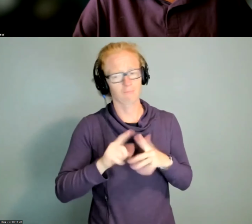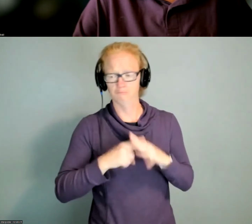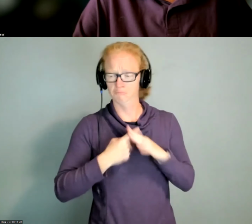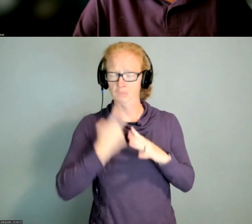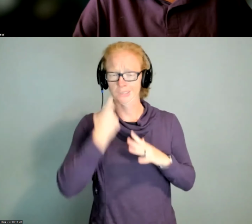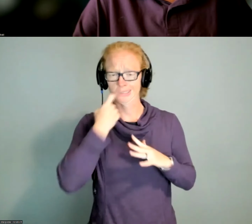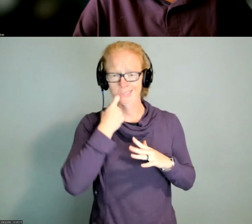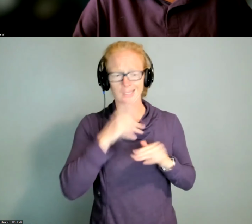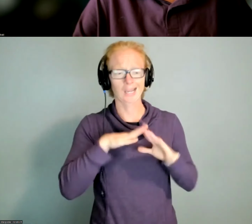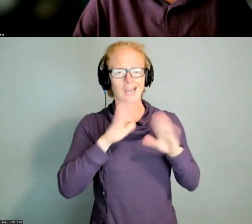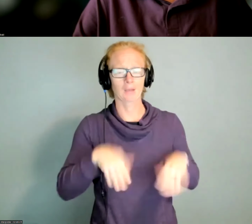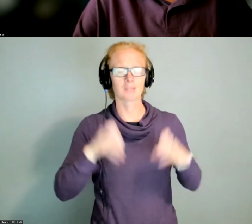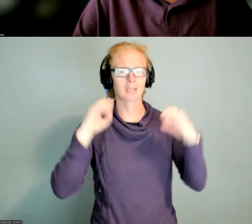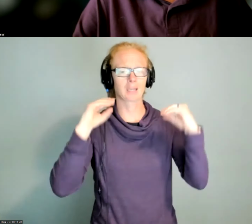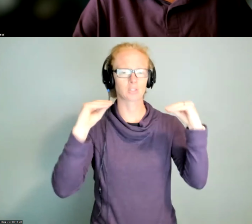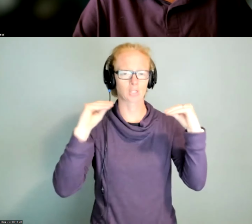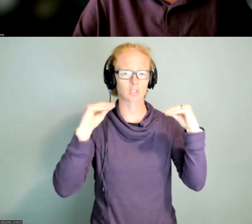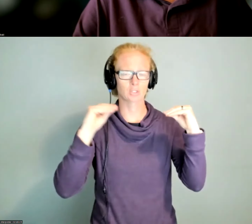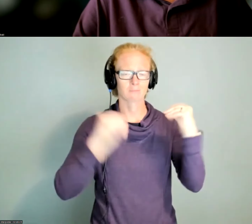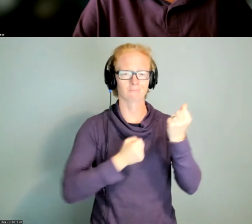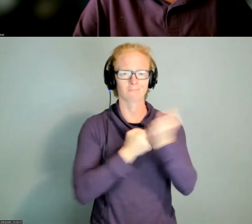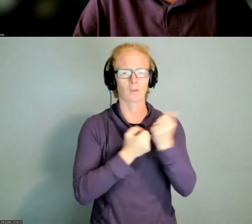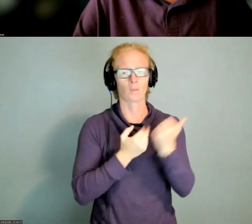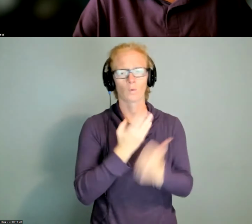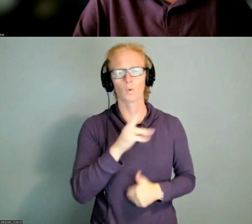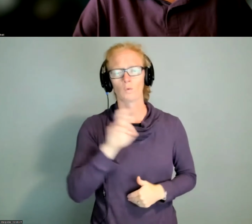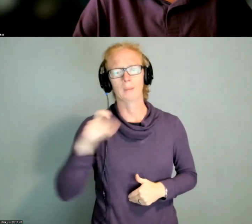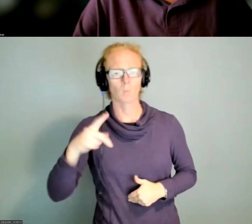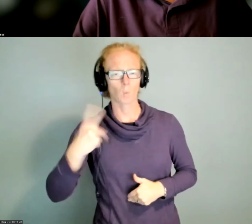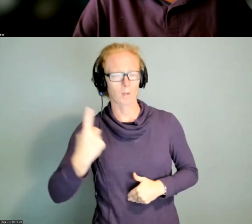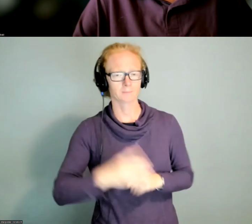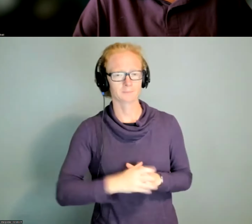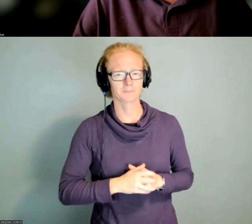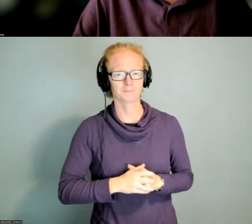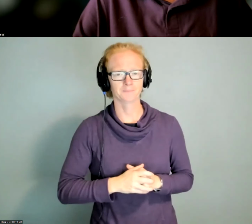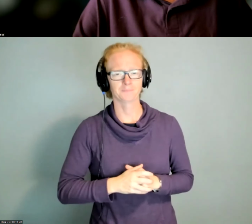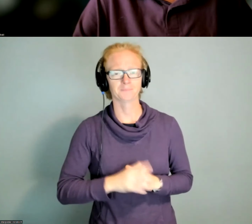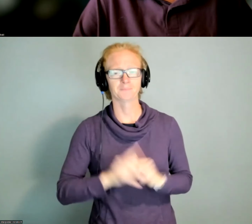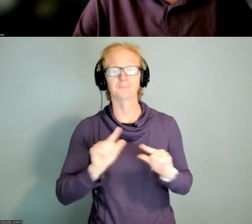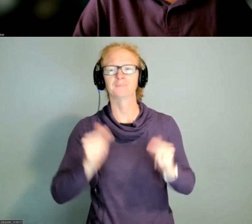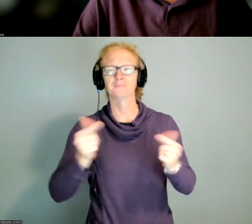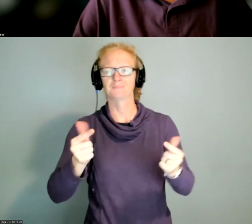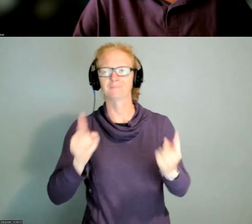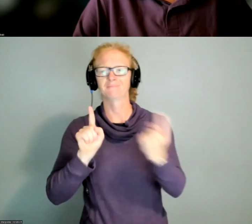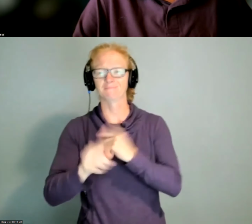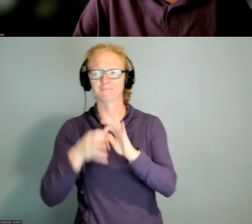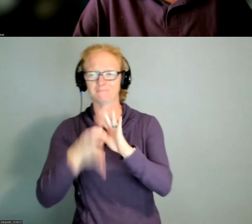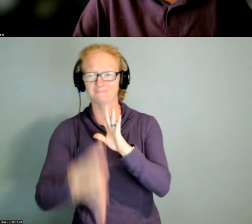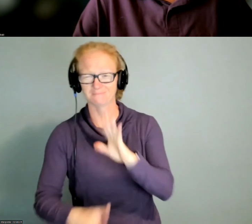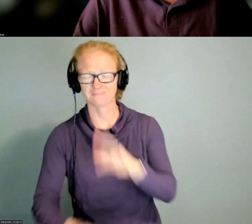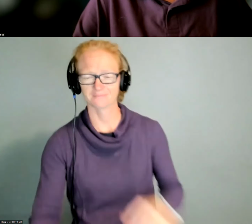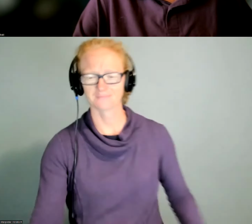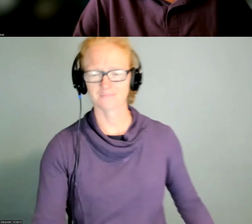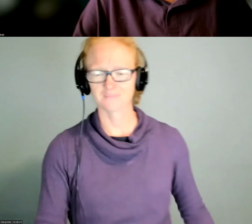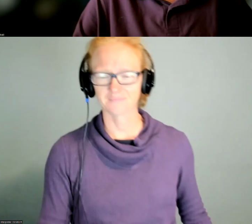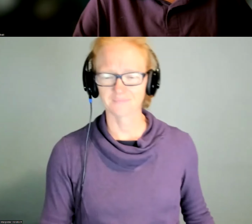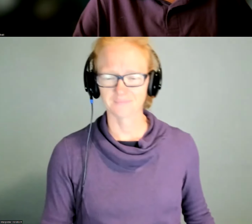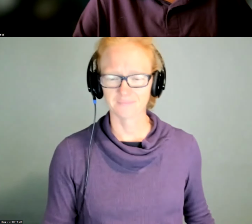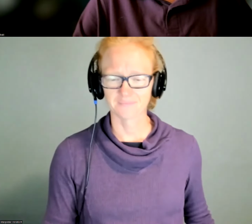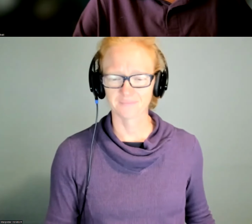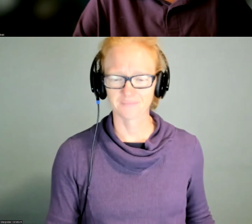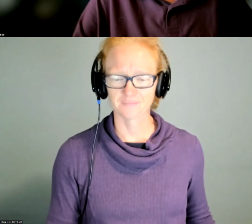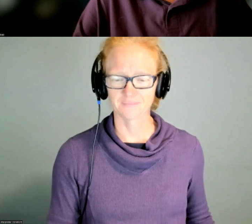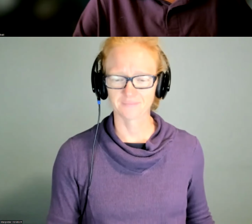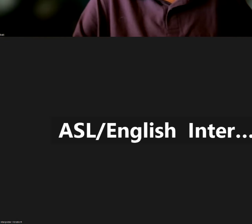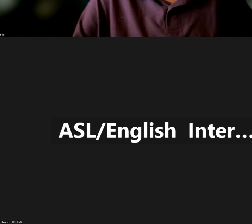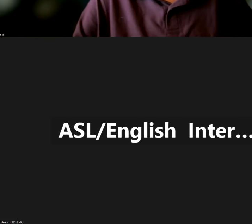we have a housing education forum that's funded by REAP. All of this is REAP 1. That is something that we'd be happy to share on. And as we